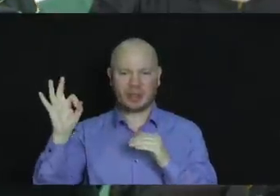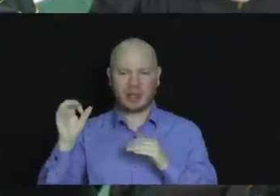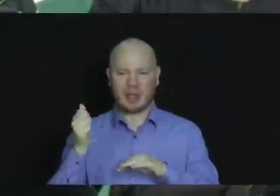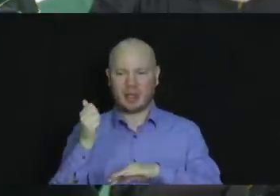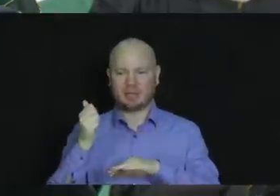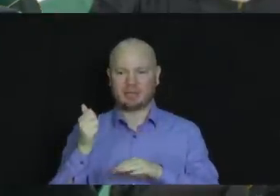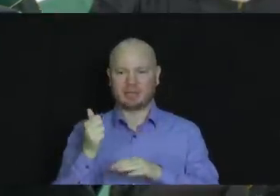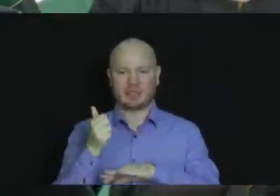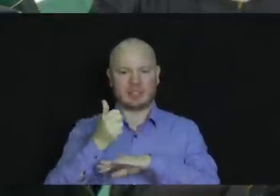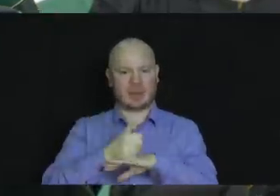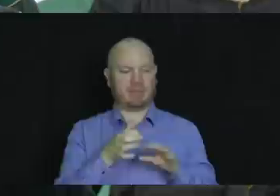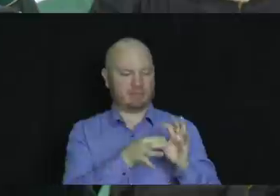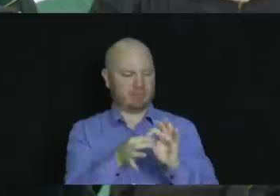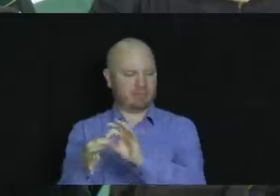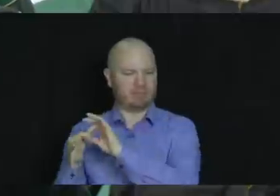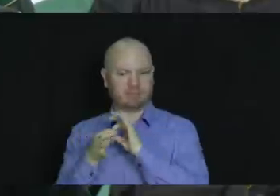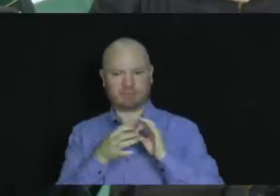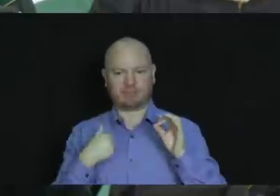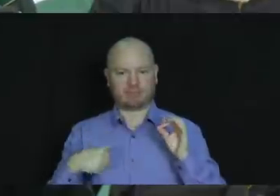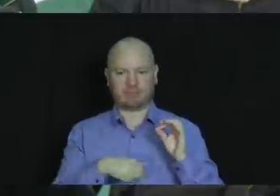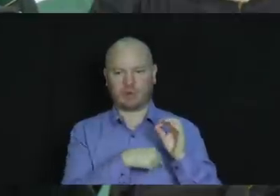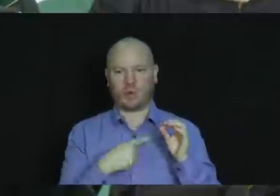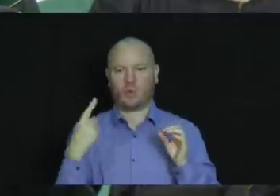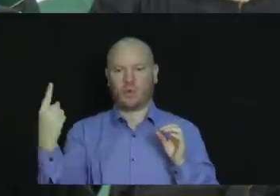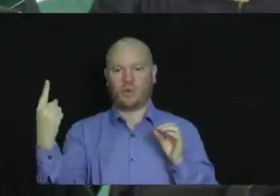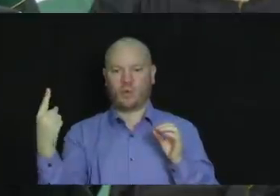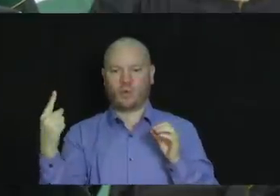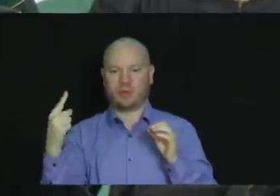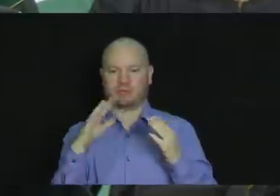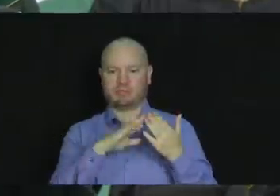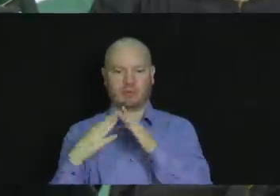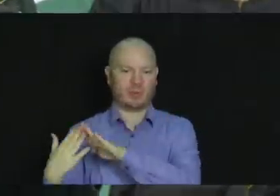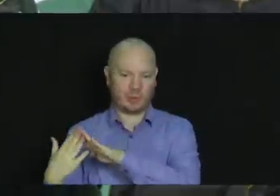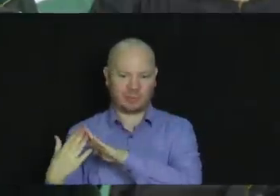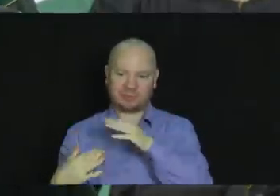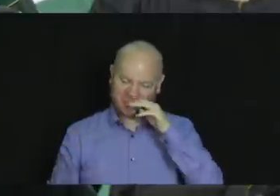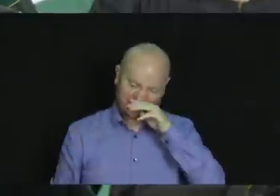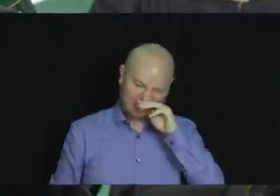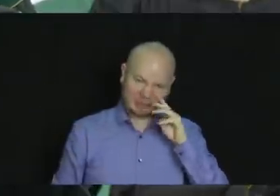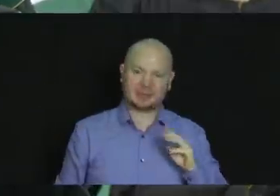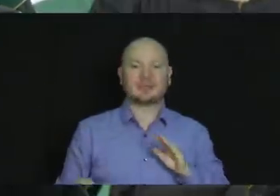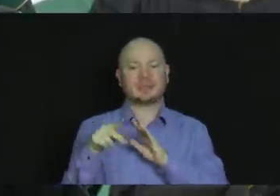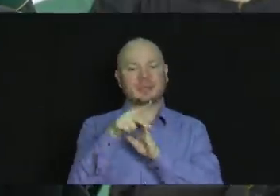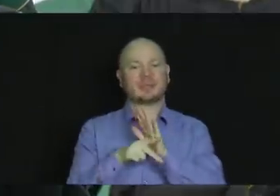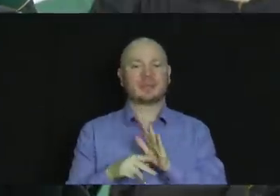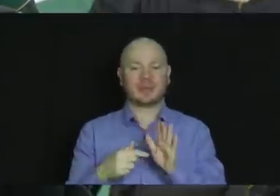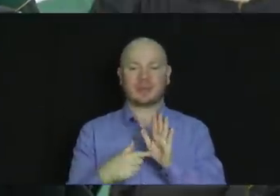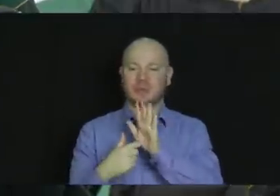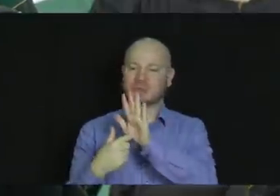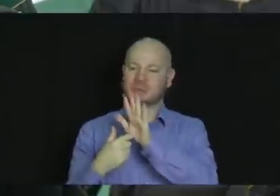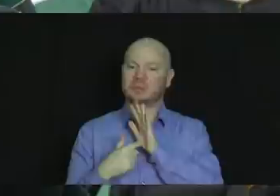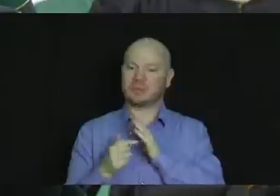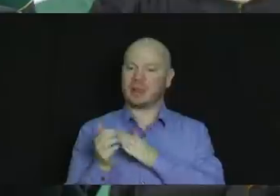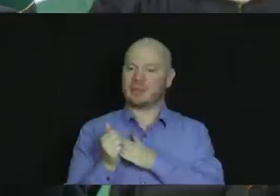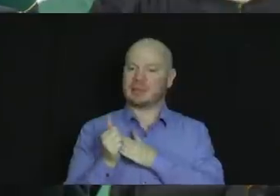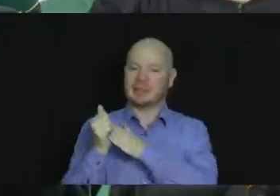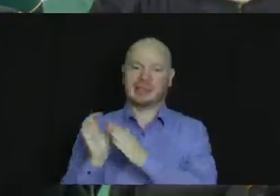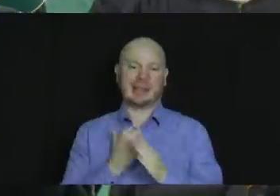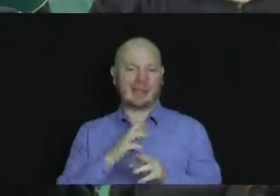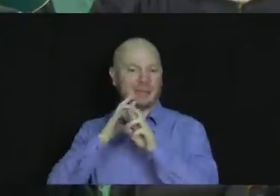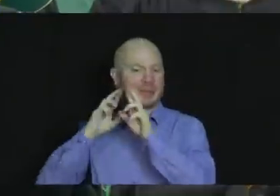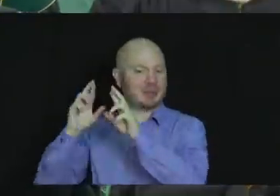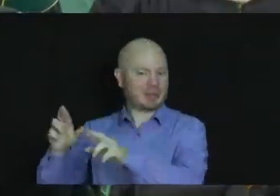USF. Our principles of community have guided our response to the pandemic, most importantly